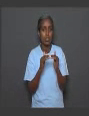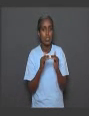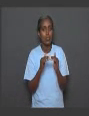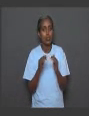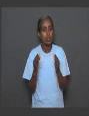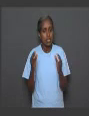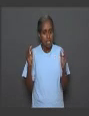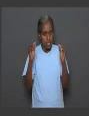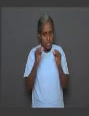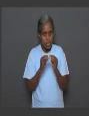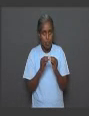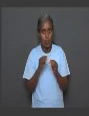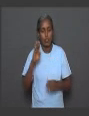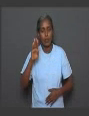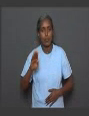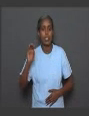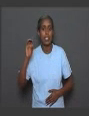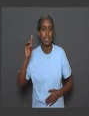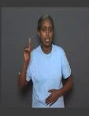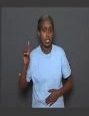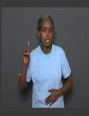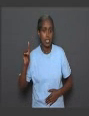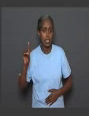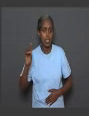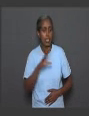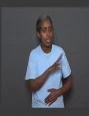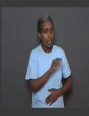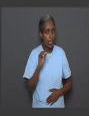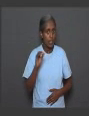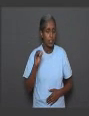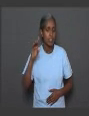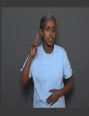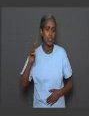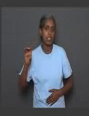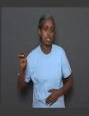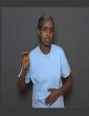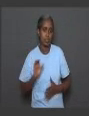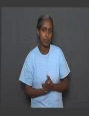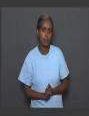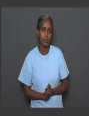sum of BD and DC,